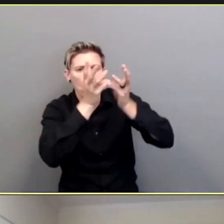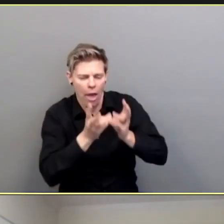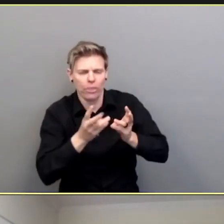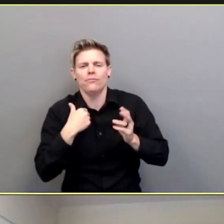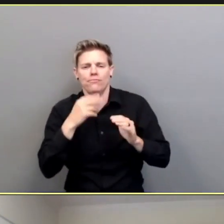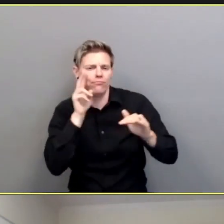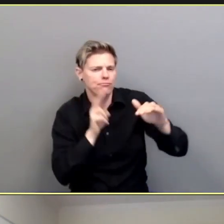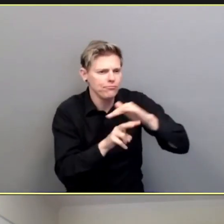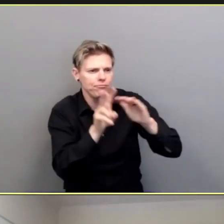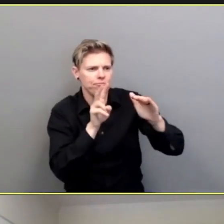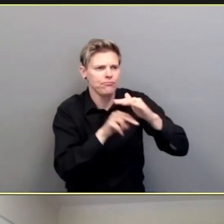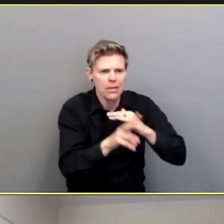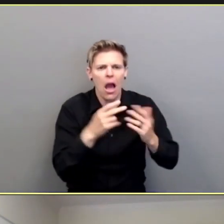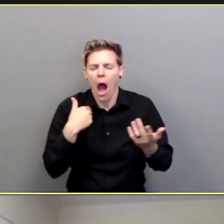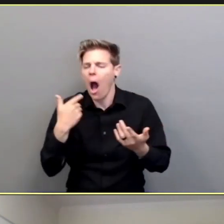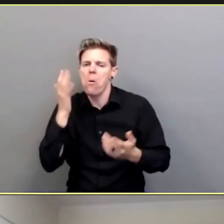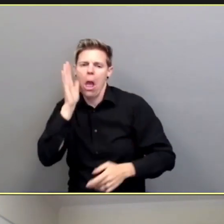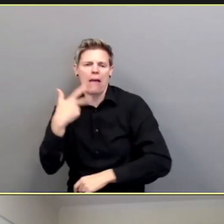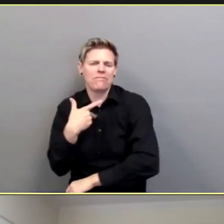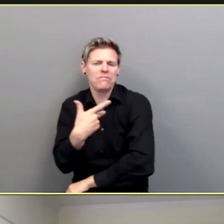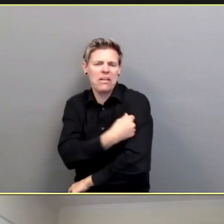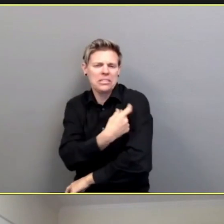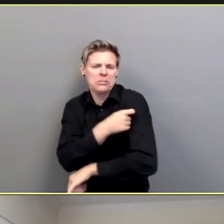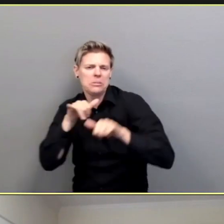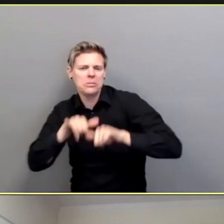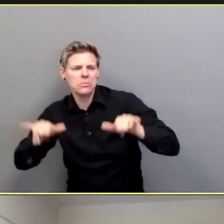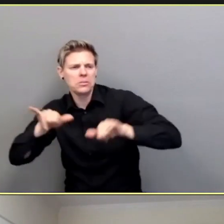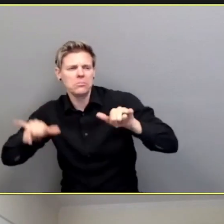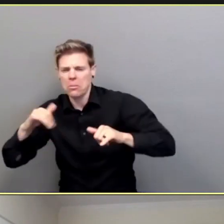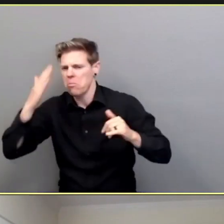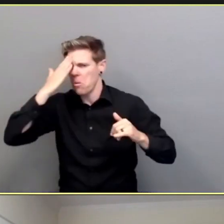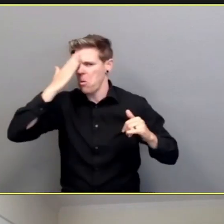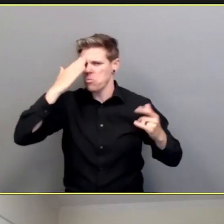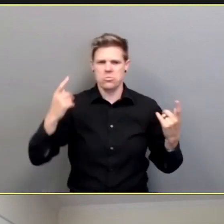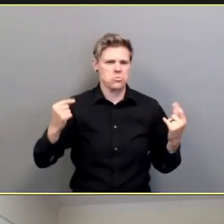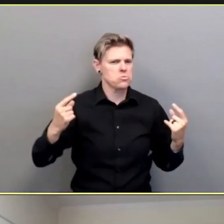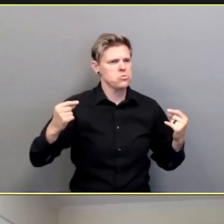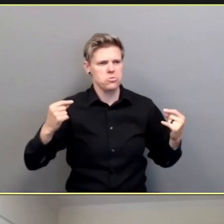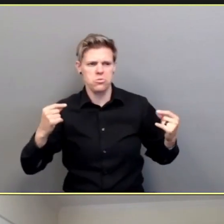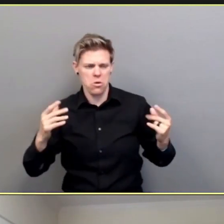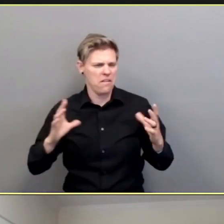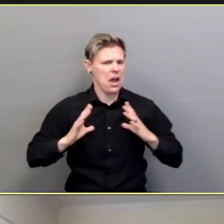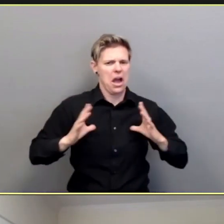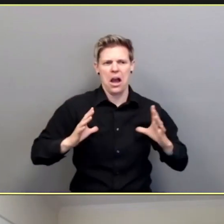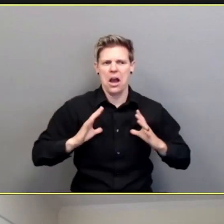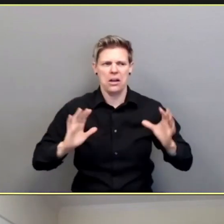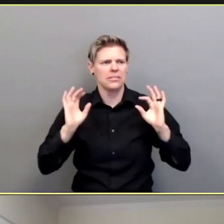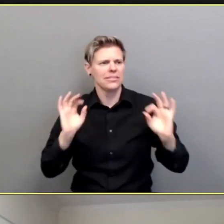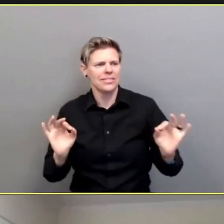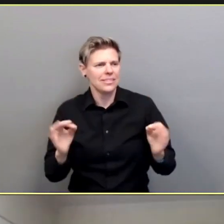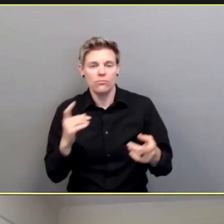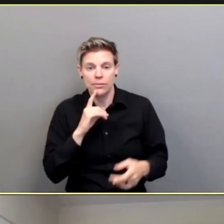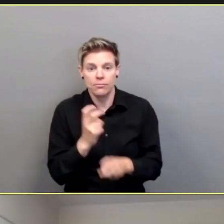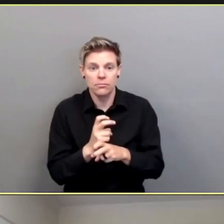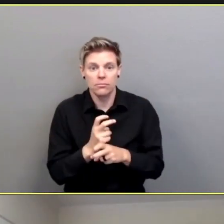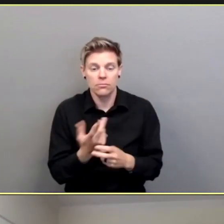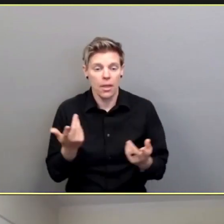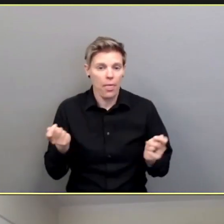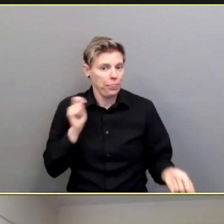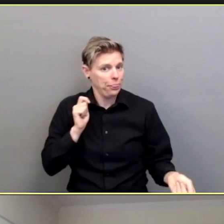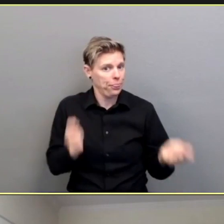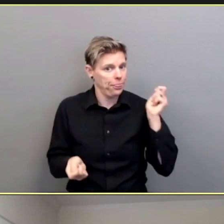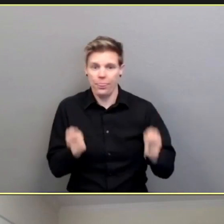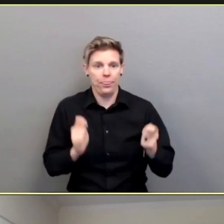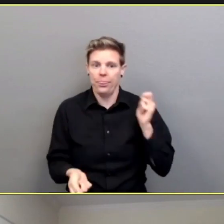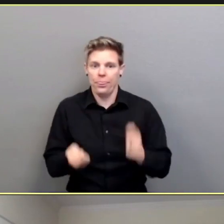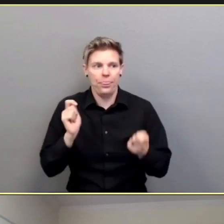get every fall, and we need coverage for 6 months, and then we'd be good for a year like we are with influenza. So I